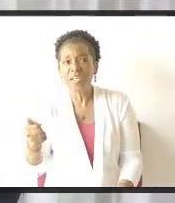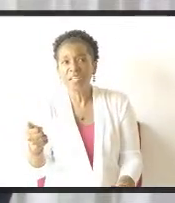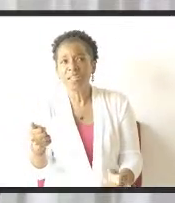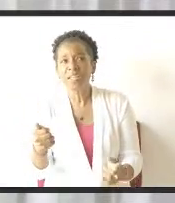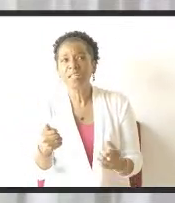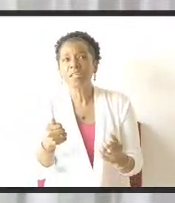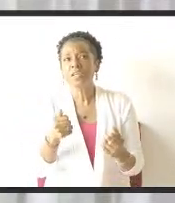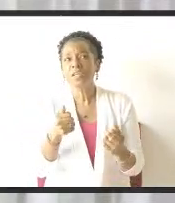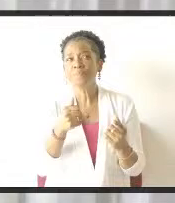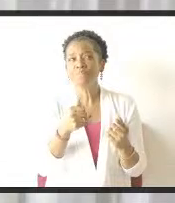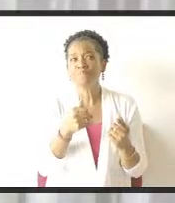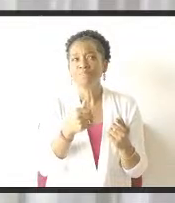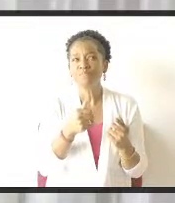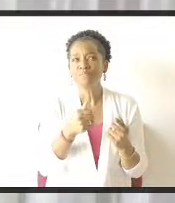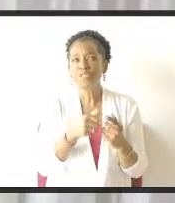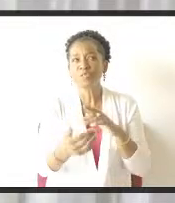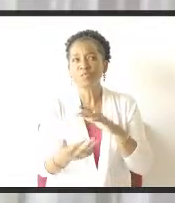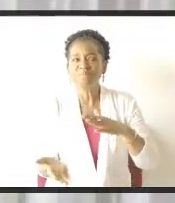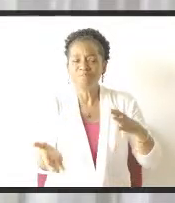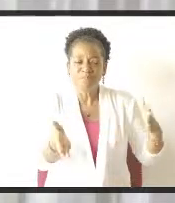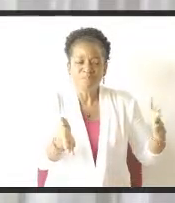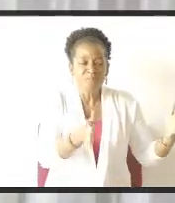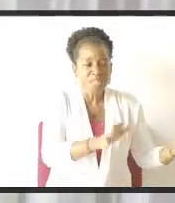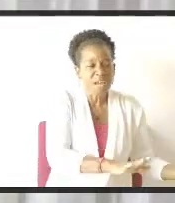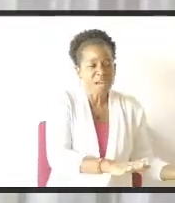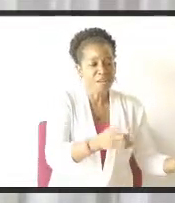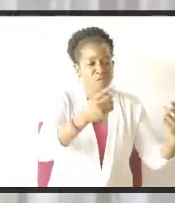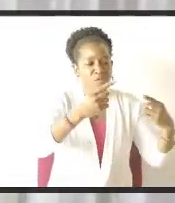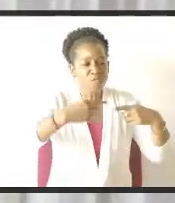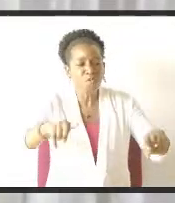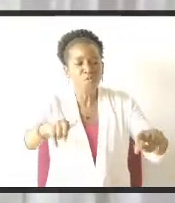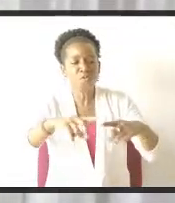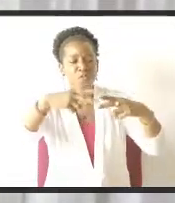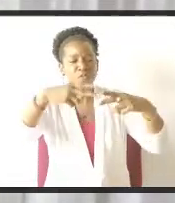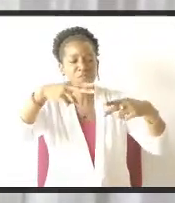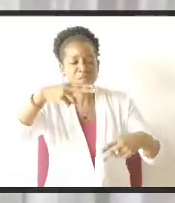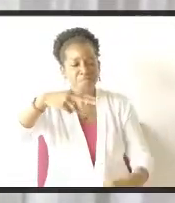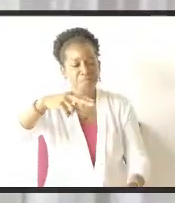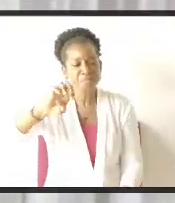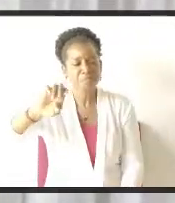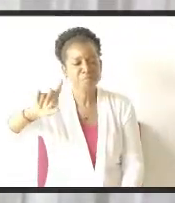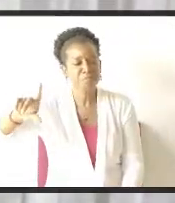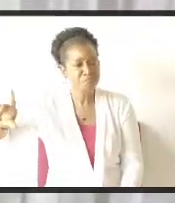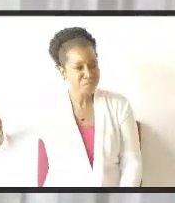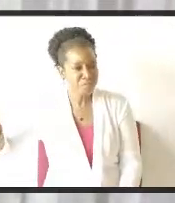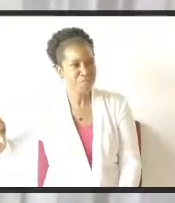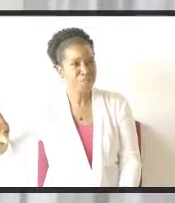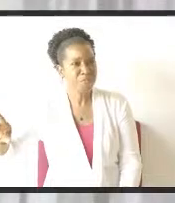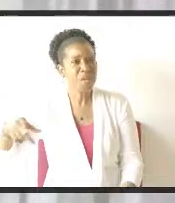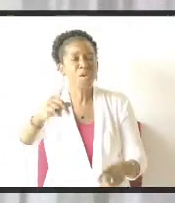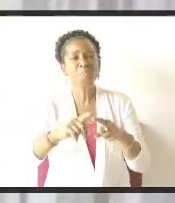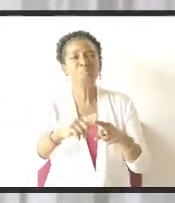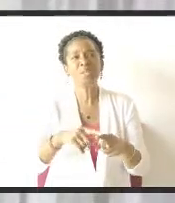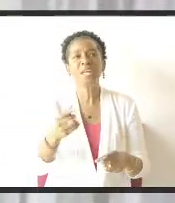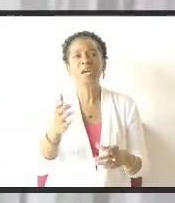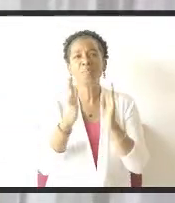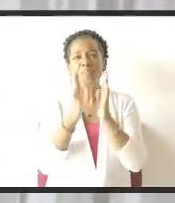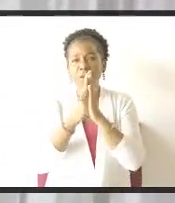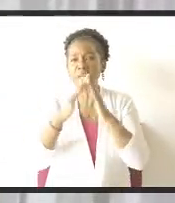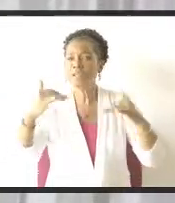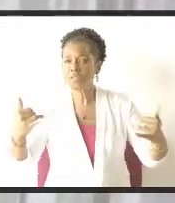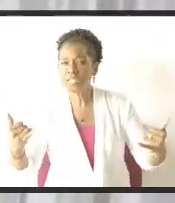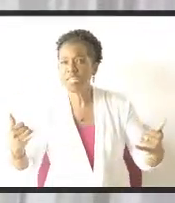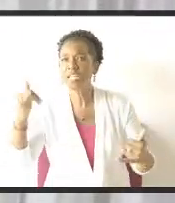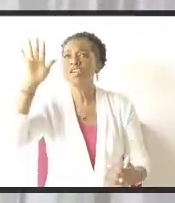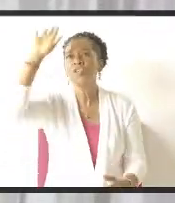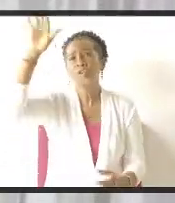you as Lord and King of their life. And I pray today that your word will make a difference, will make a change in the